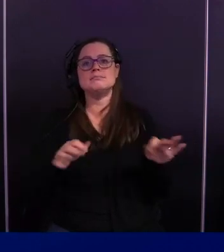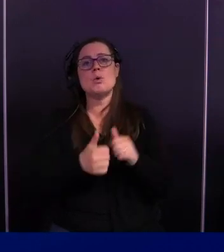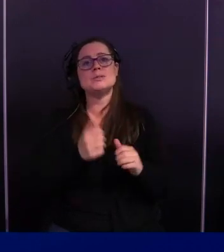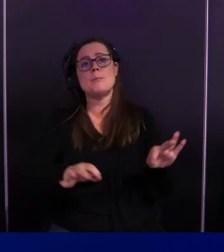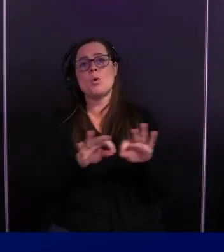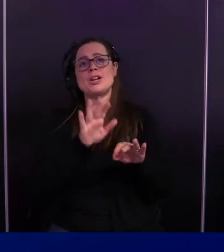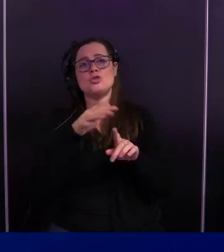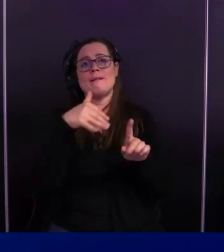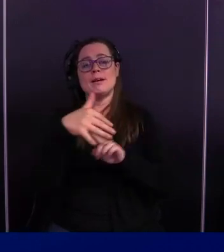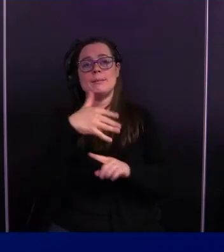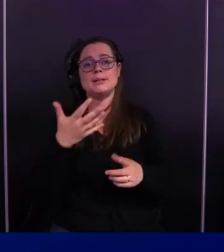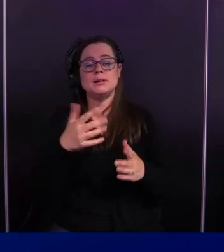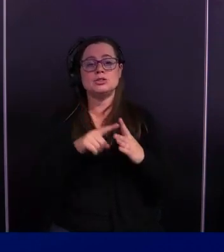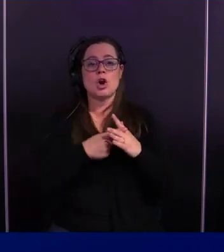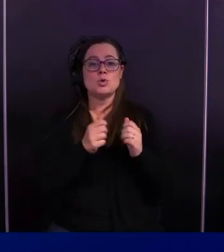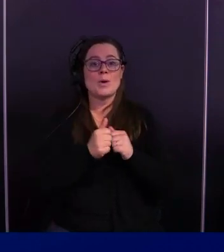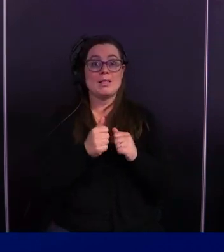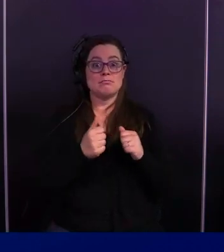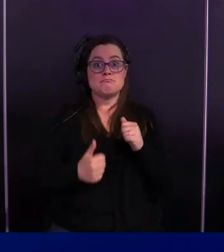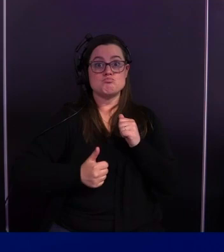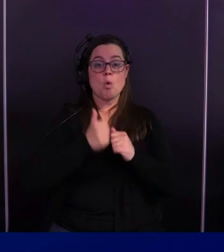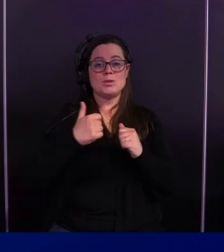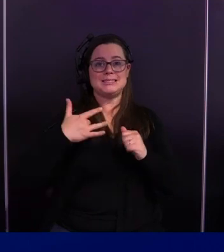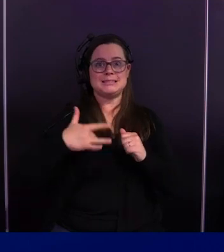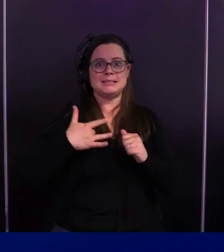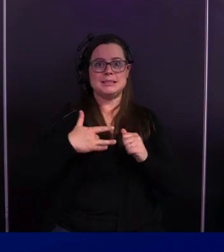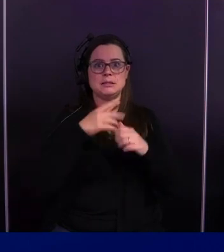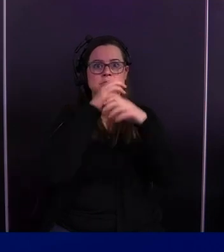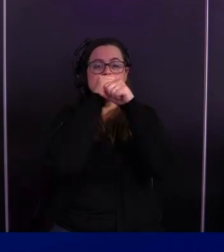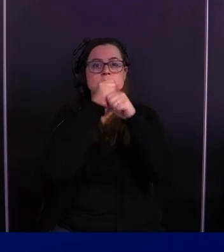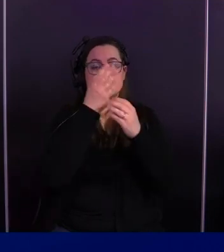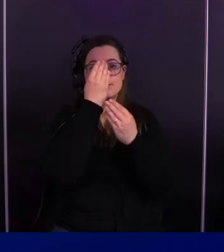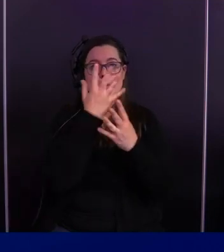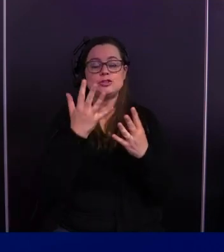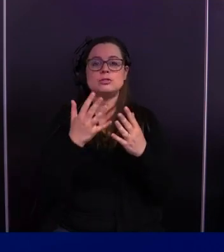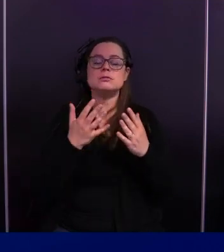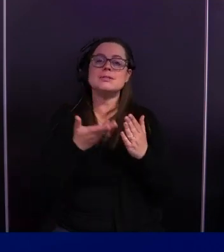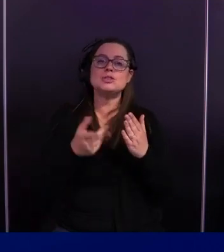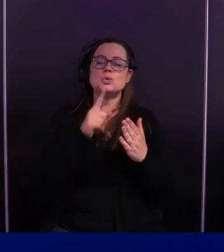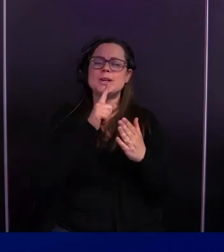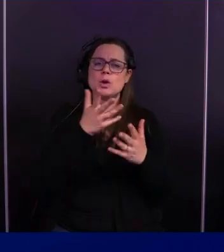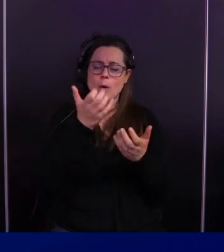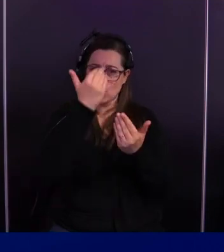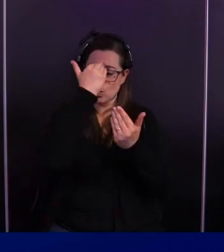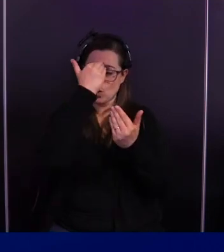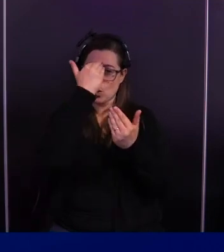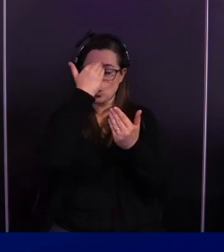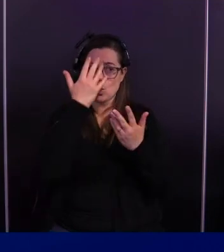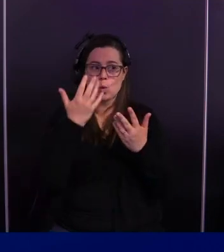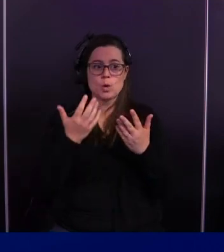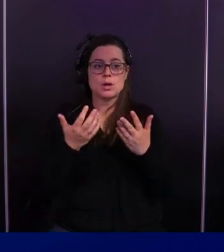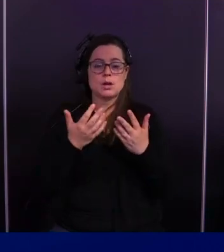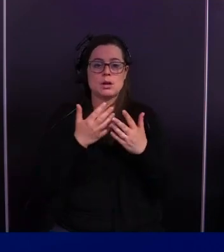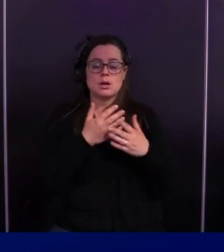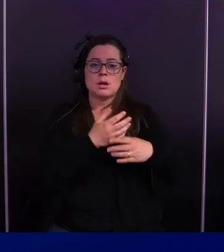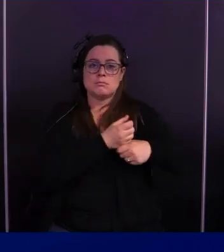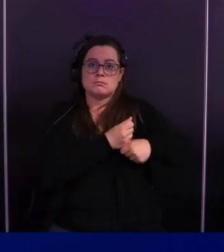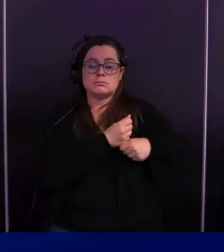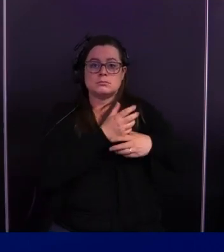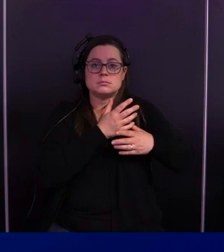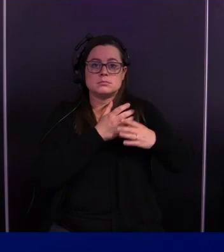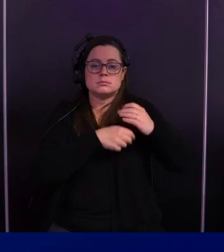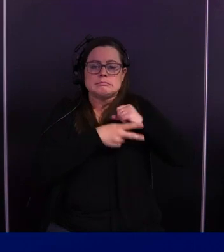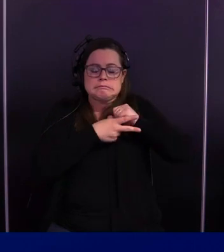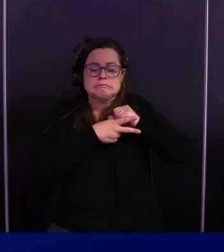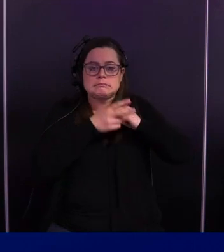with the sensitive information, the things that you really want to know about, and the things that ask yourself some questions beforehand